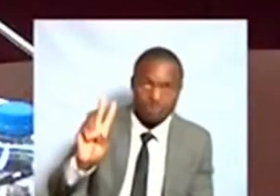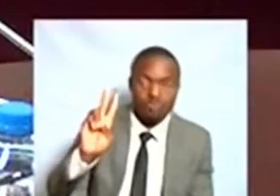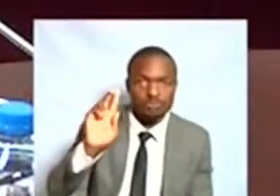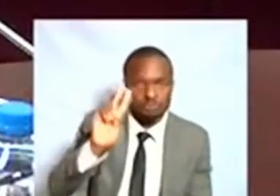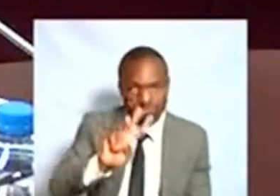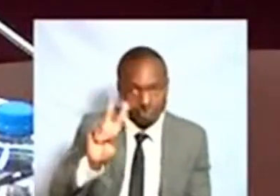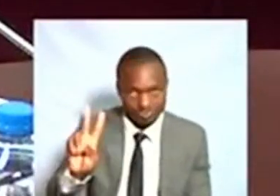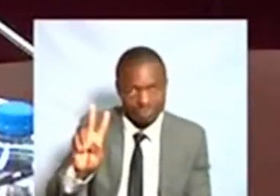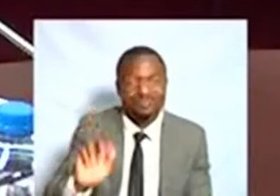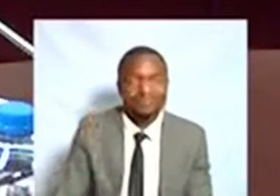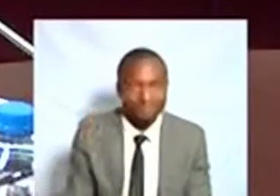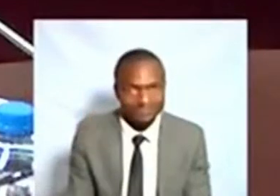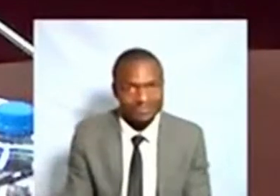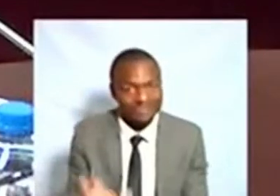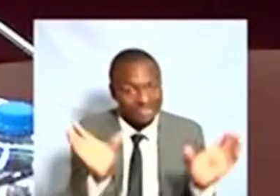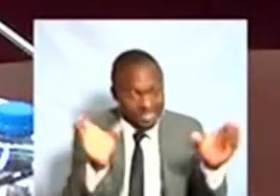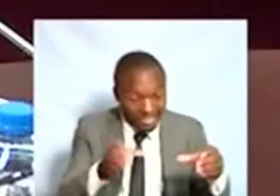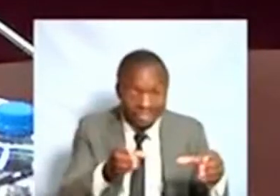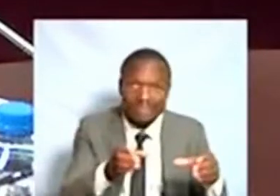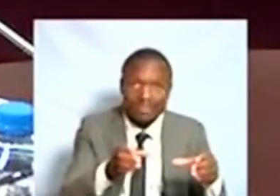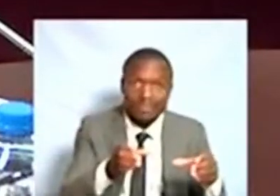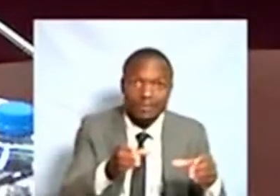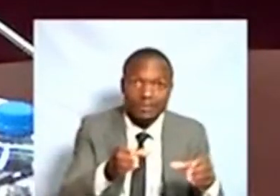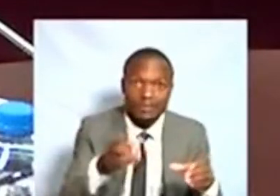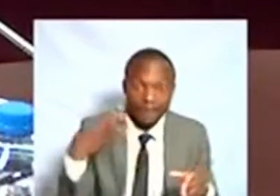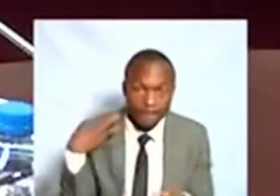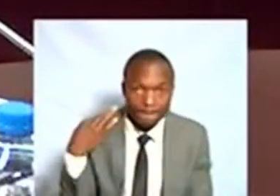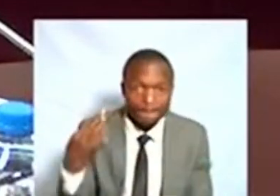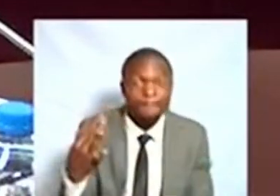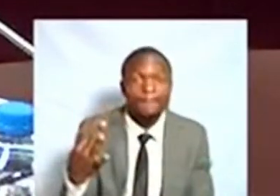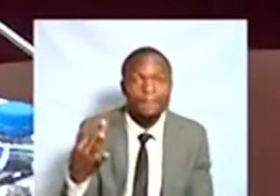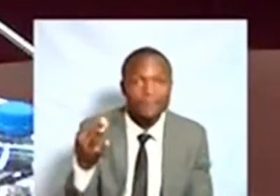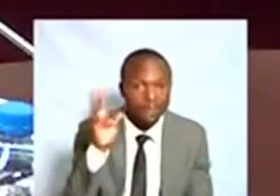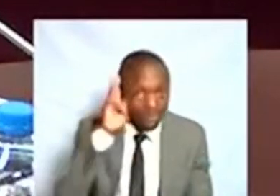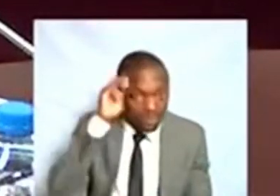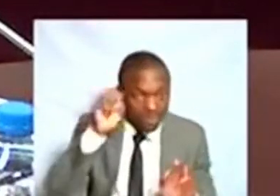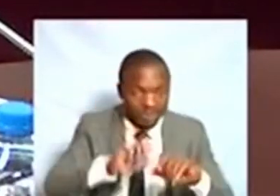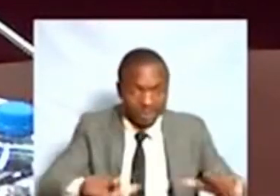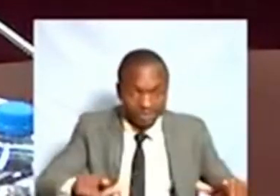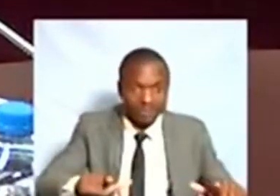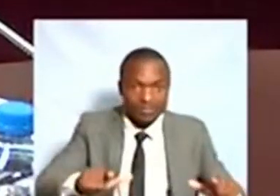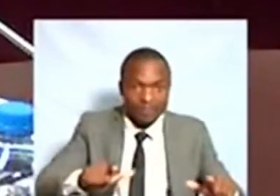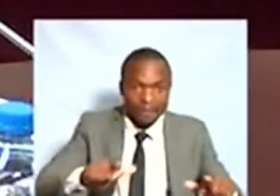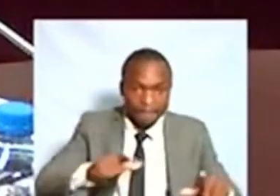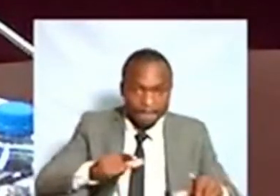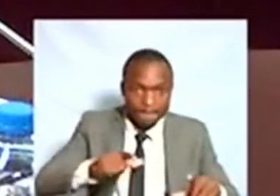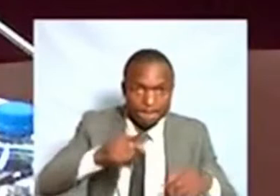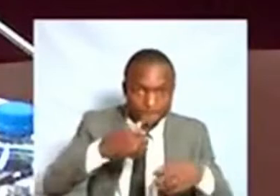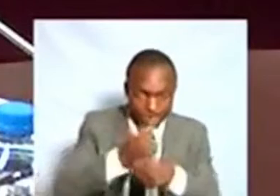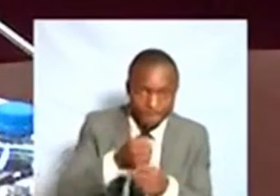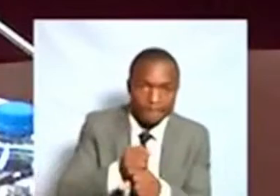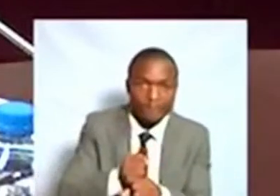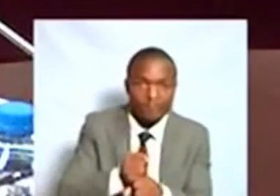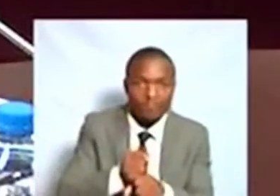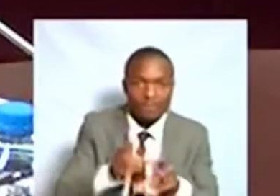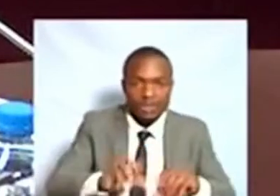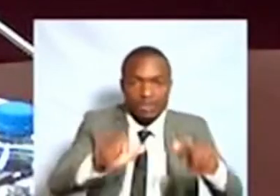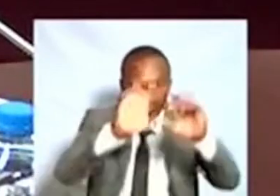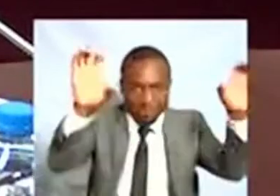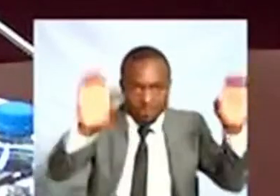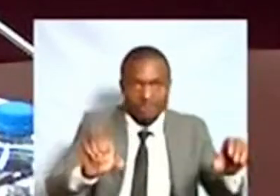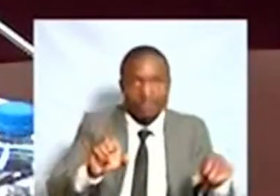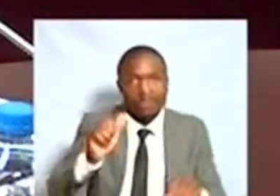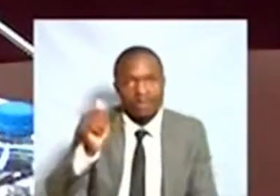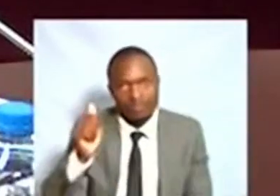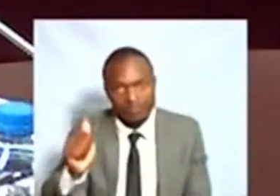ERNRC/64/02/22. The Council has since applied to Ministry of Lands for process of title deeds. Please see Appendix